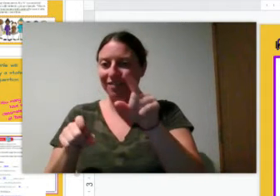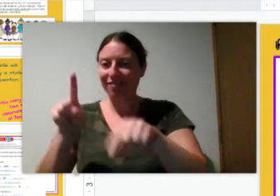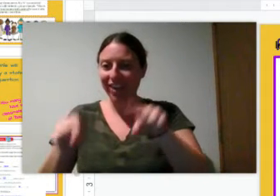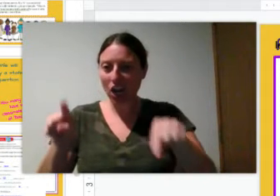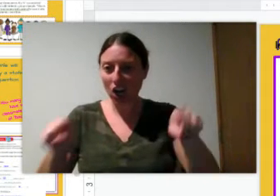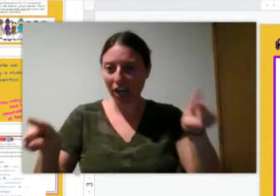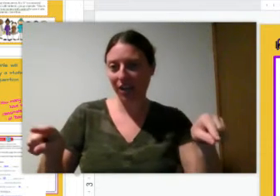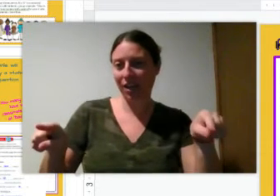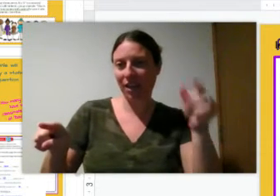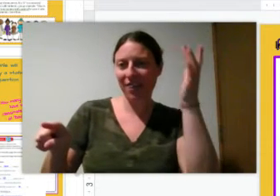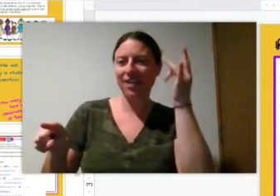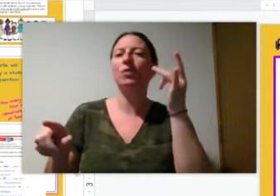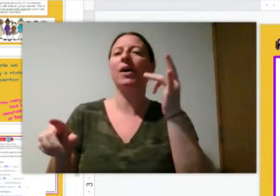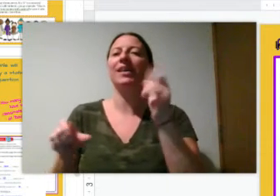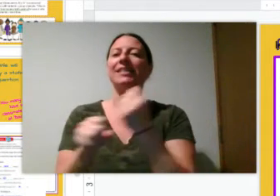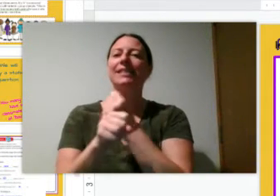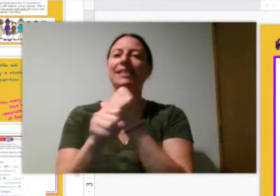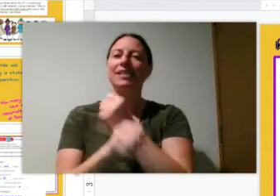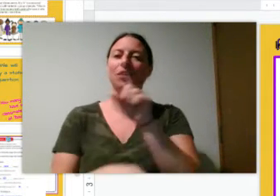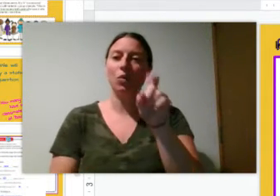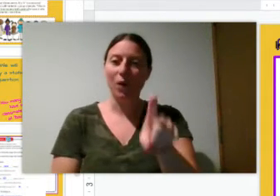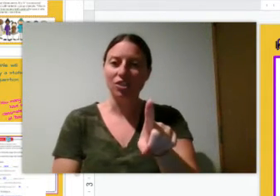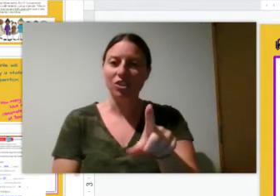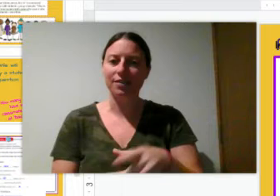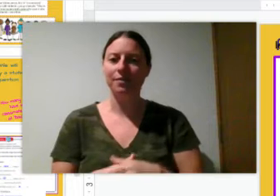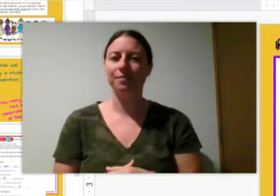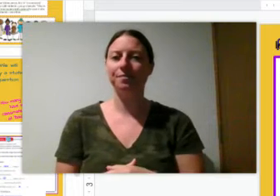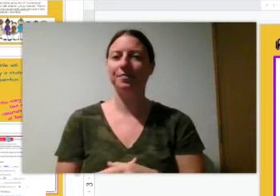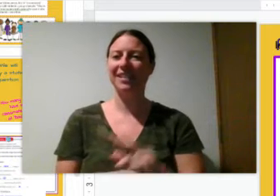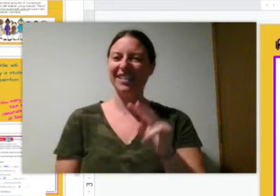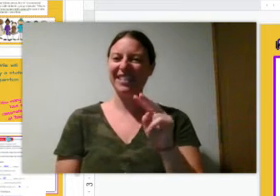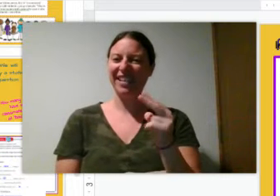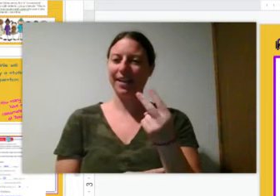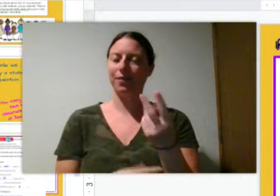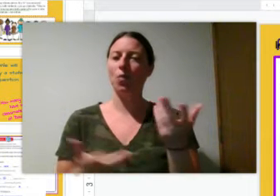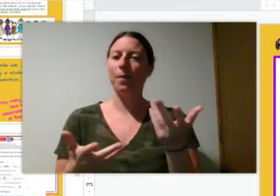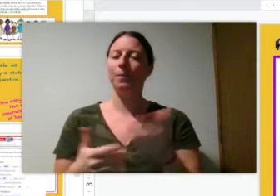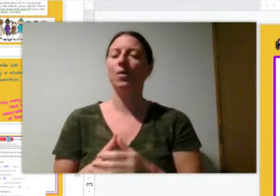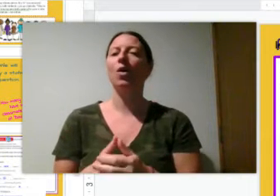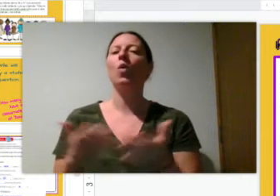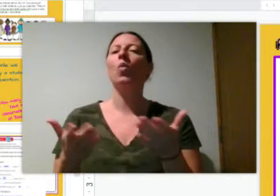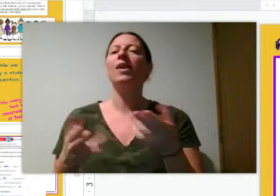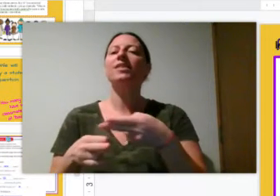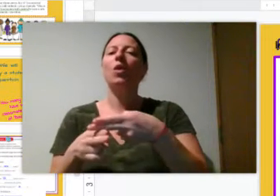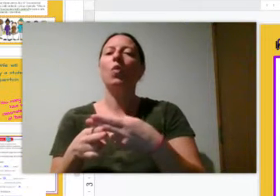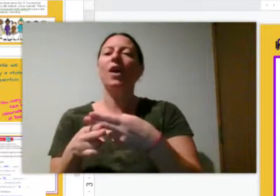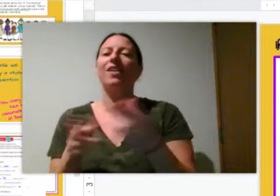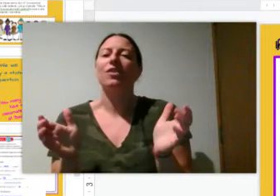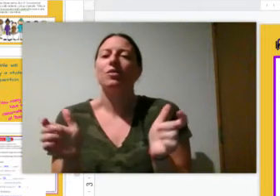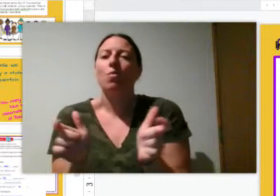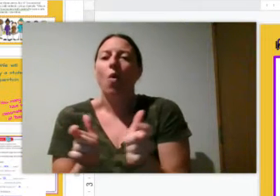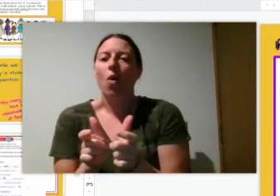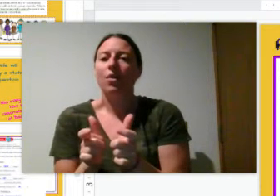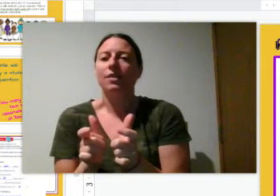question. A second question they could ask is, what is the weight of the smallest bongo in a